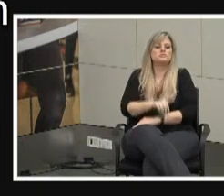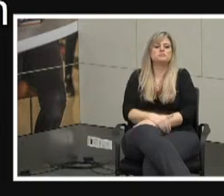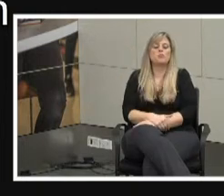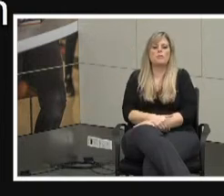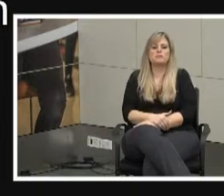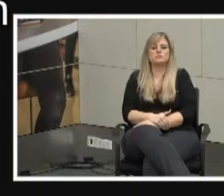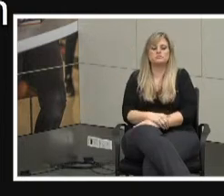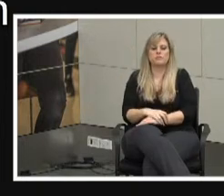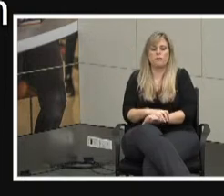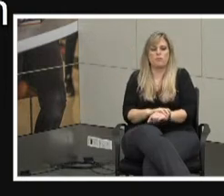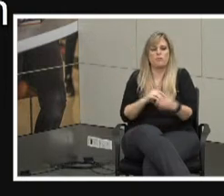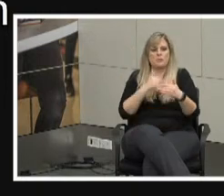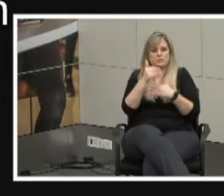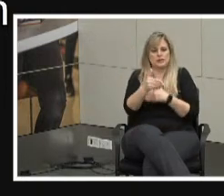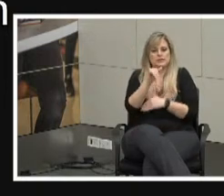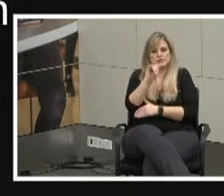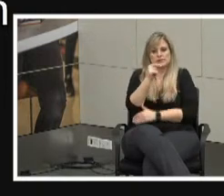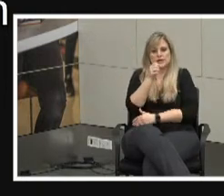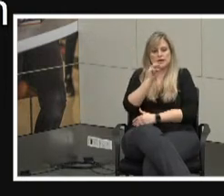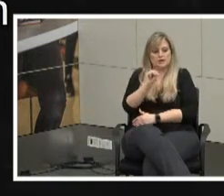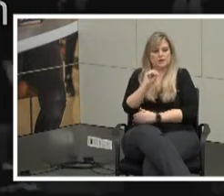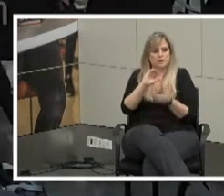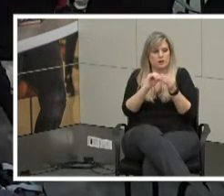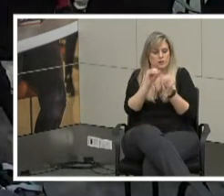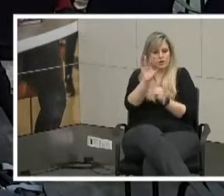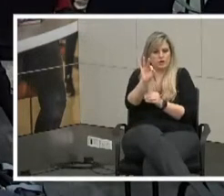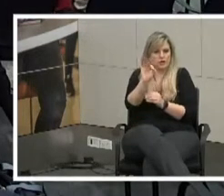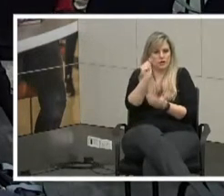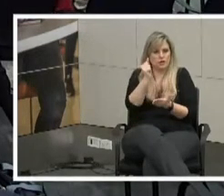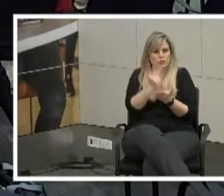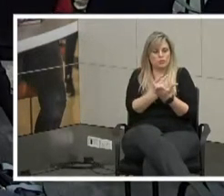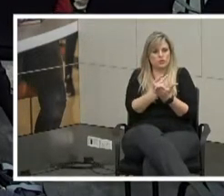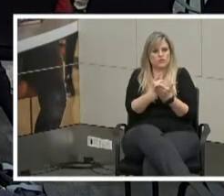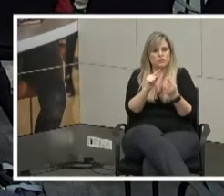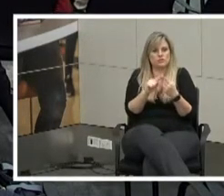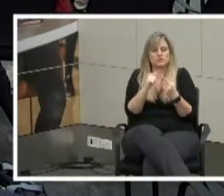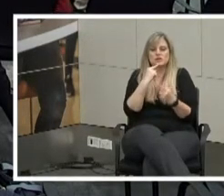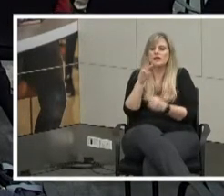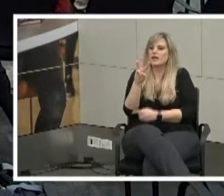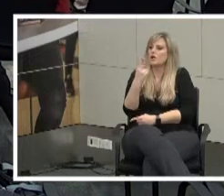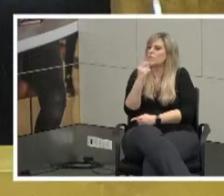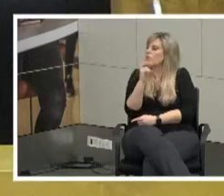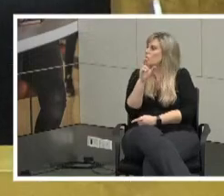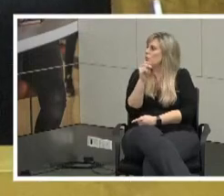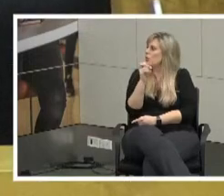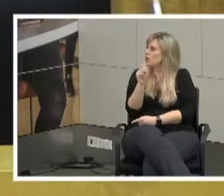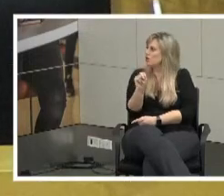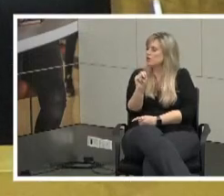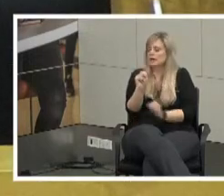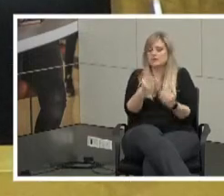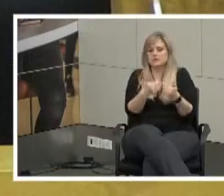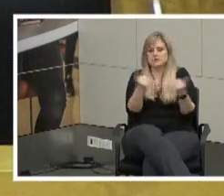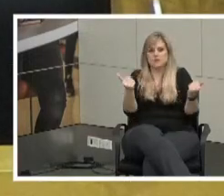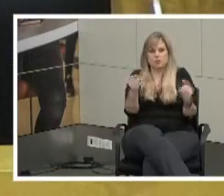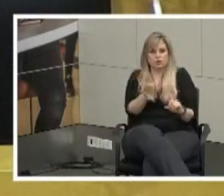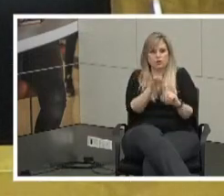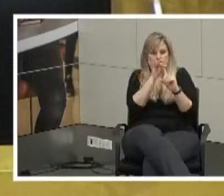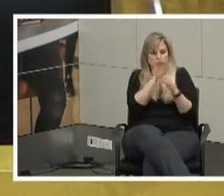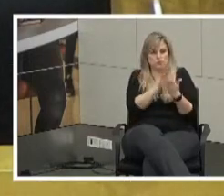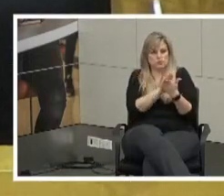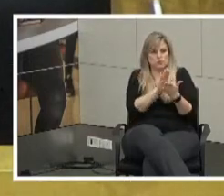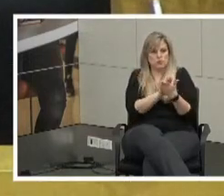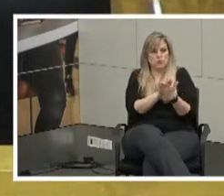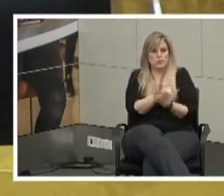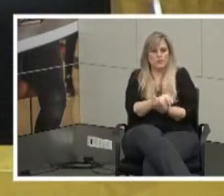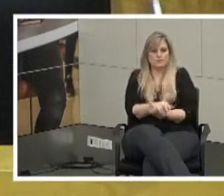item is item number nine approval to designate Wharton elementary school as a separate and unique school it's like